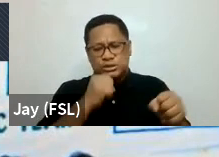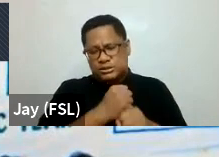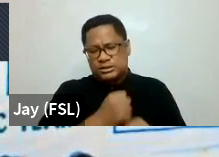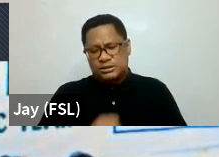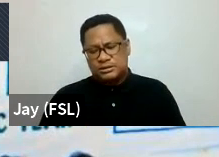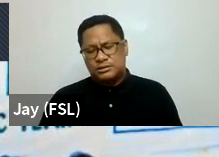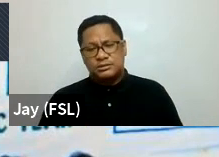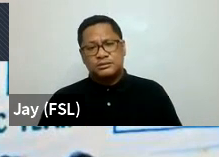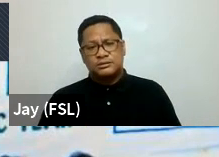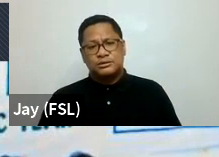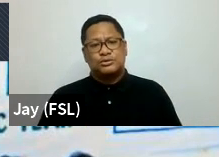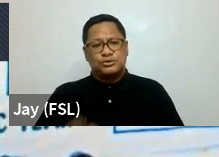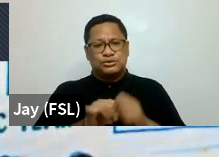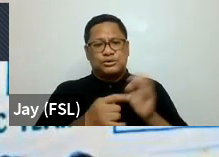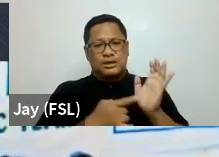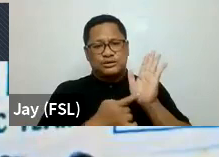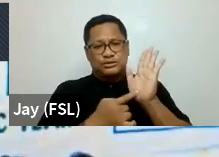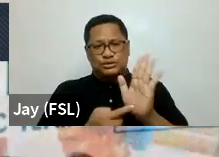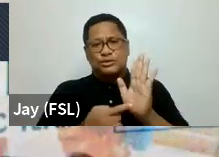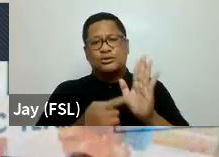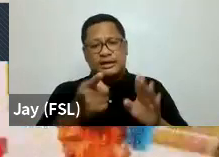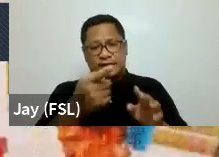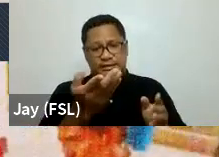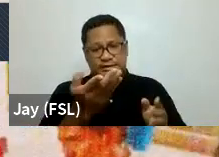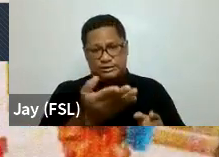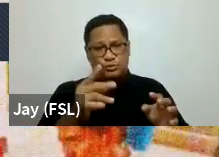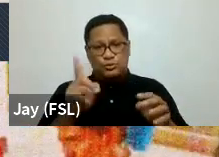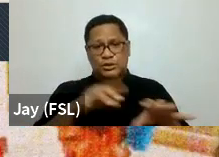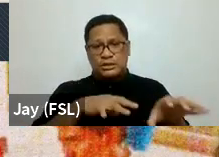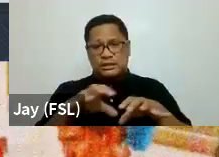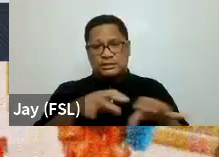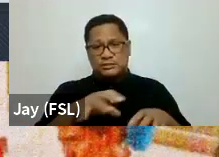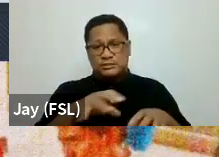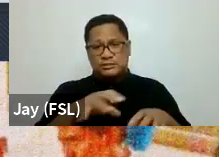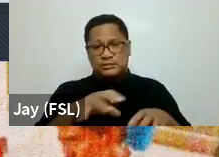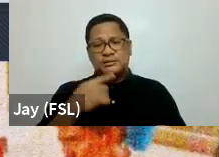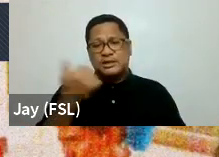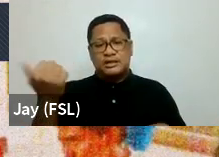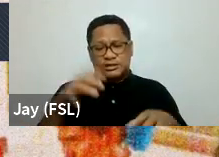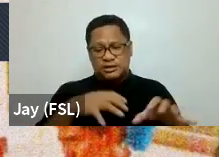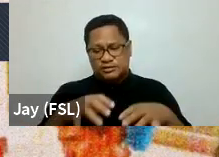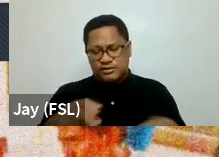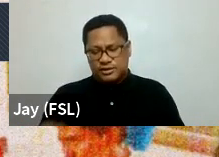So I'll show them. This is one of our activities. It's another activity.